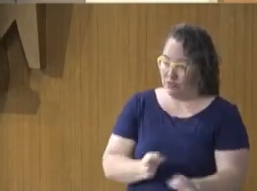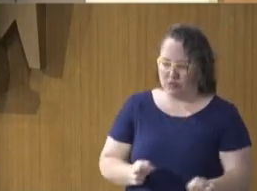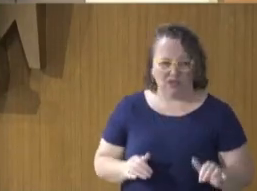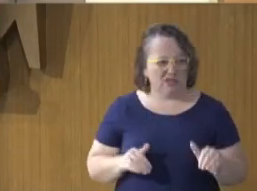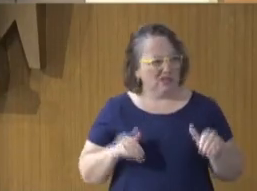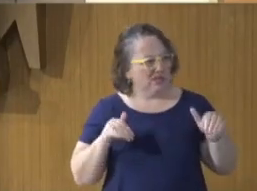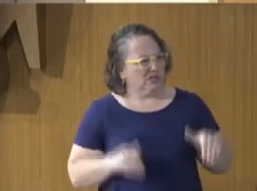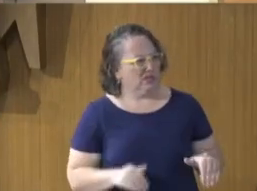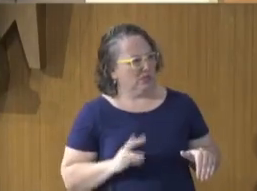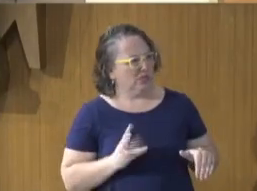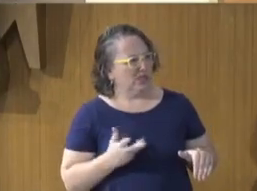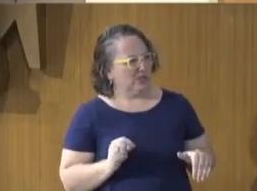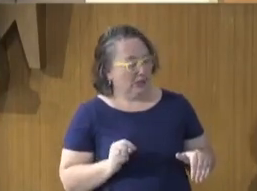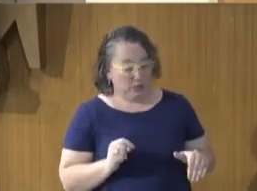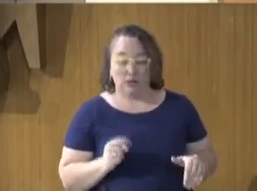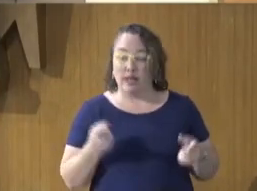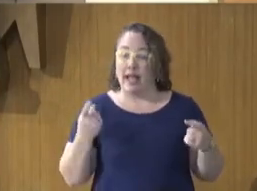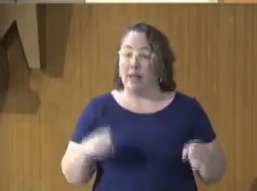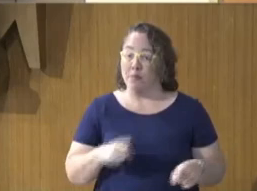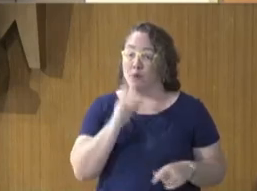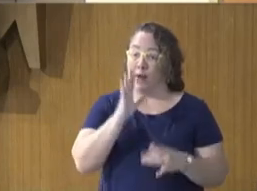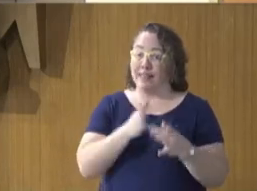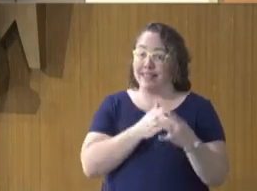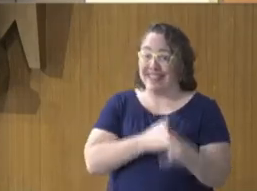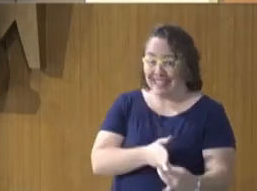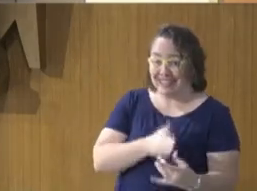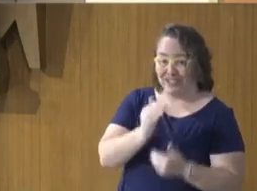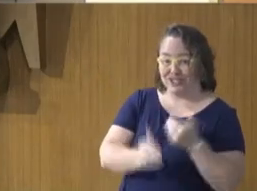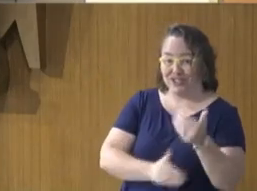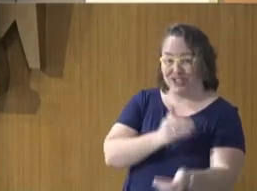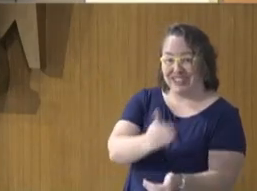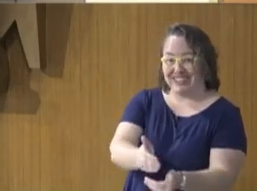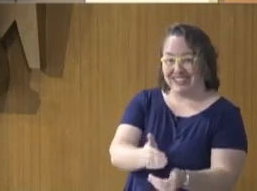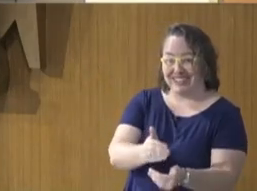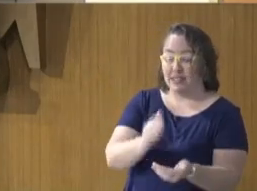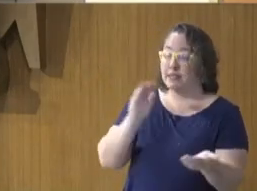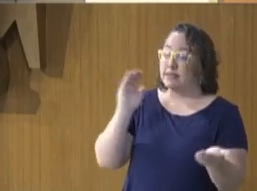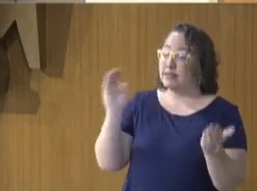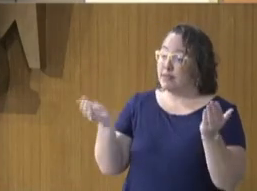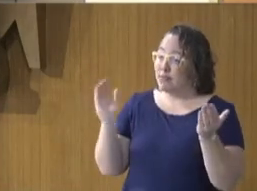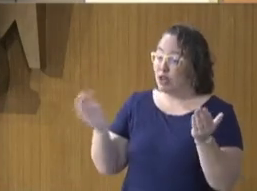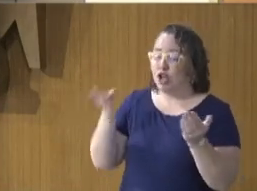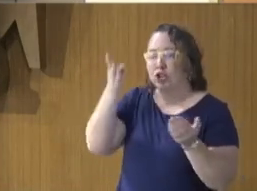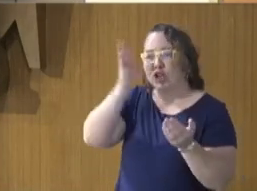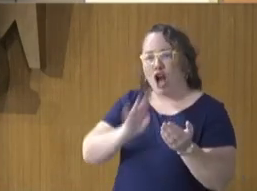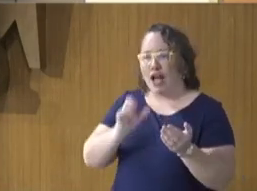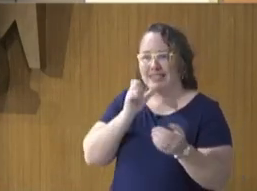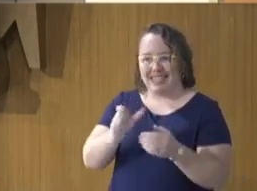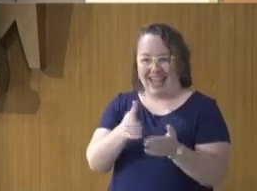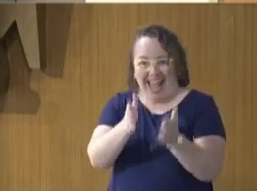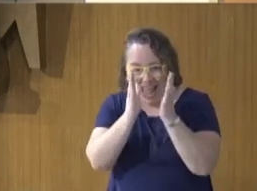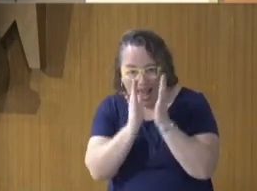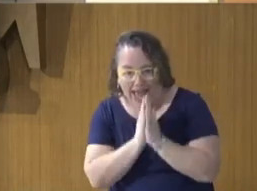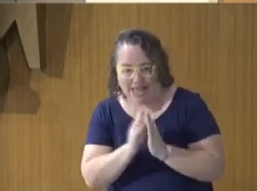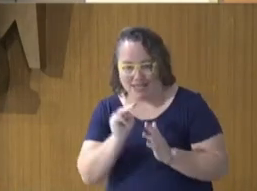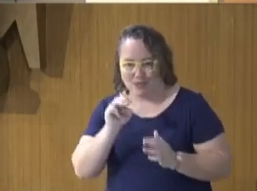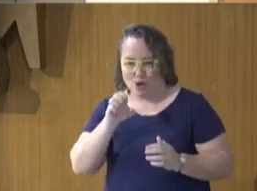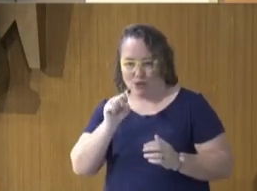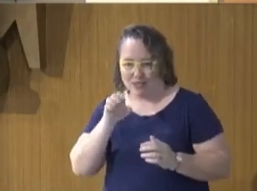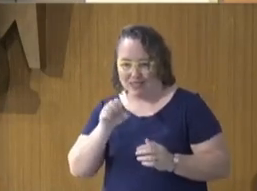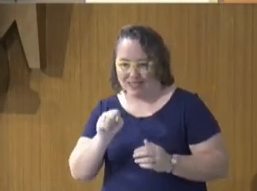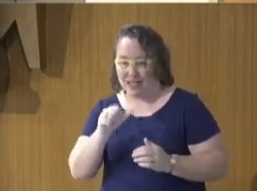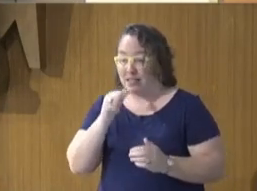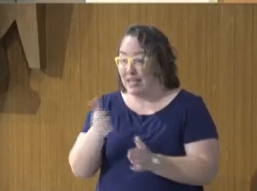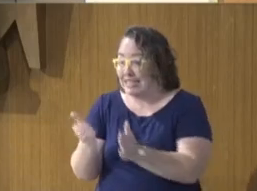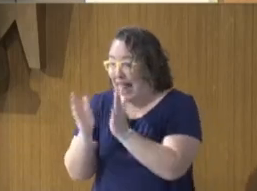taking part, we mean he's going to be leading it. And similarly, God didn't consult Moses. God didn't consult the Hebrews